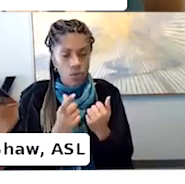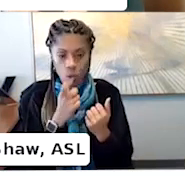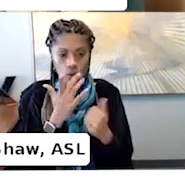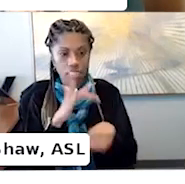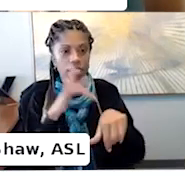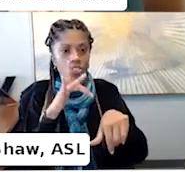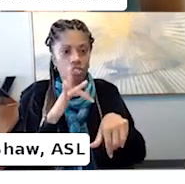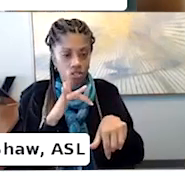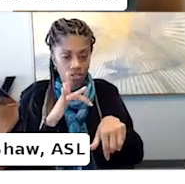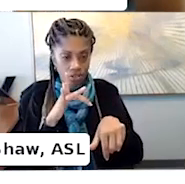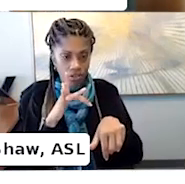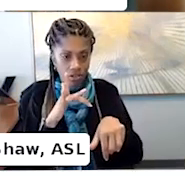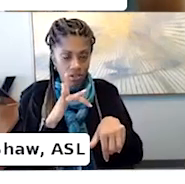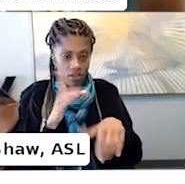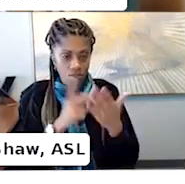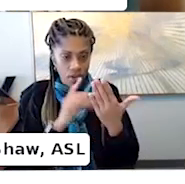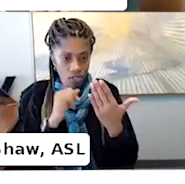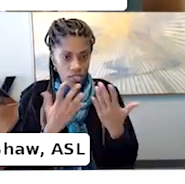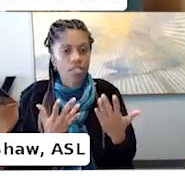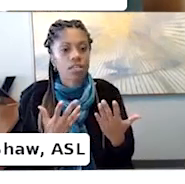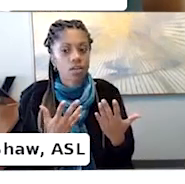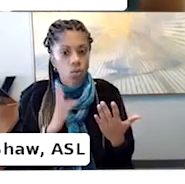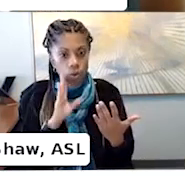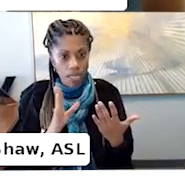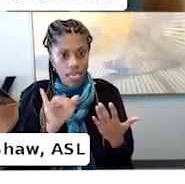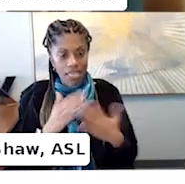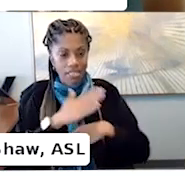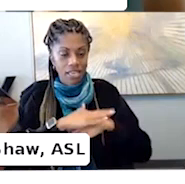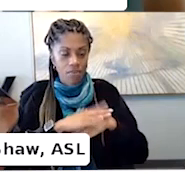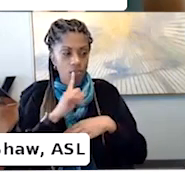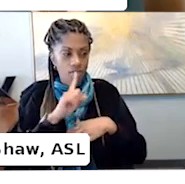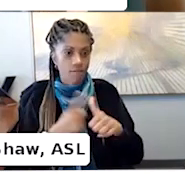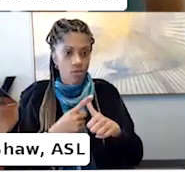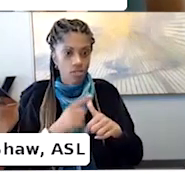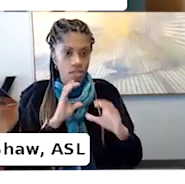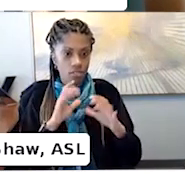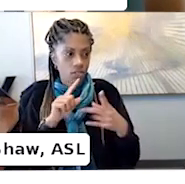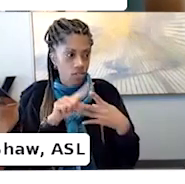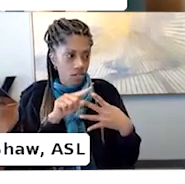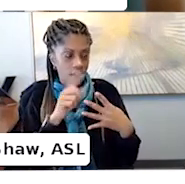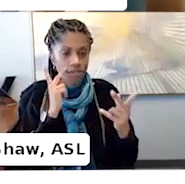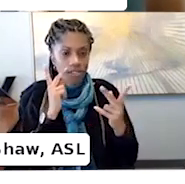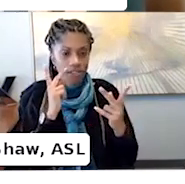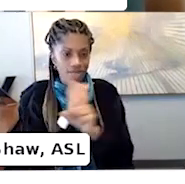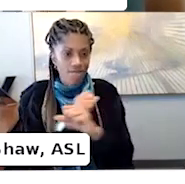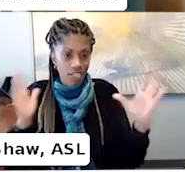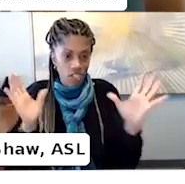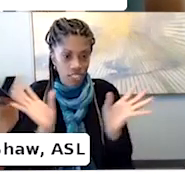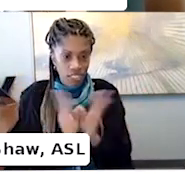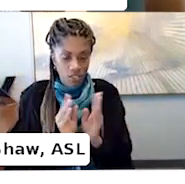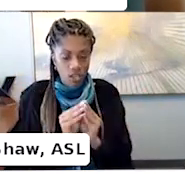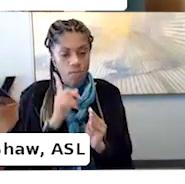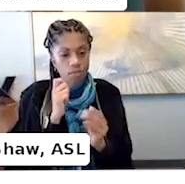project unfolds and how it will be shared. We level the playing field. We want everyone in that room to be able to weigh in on what it means